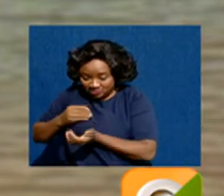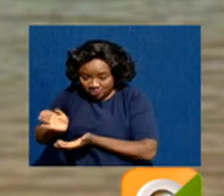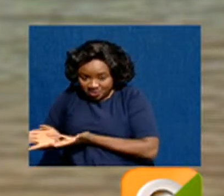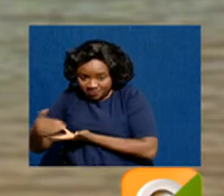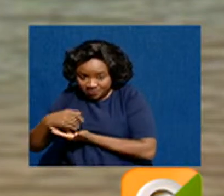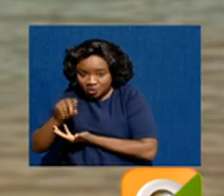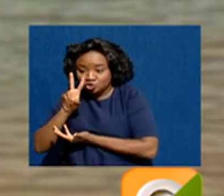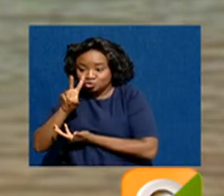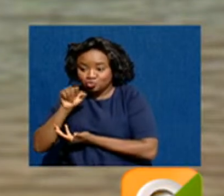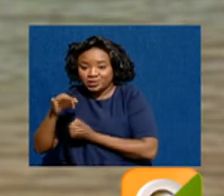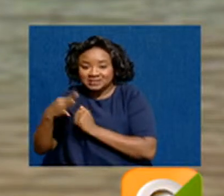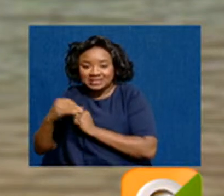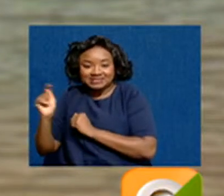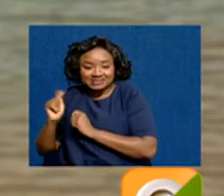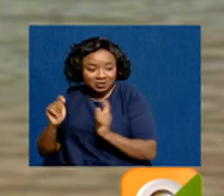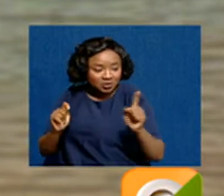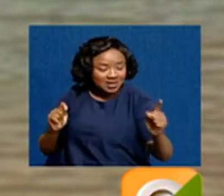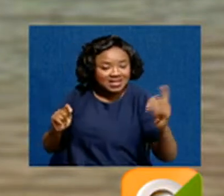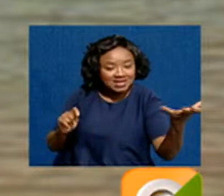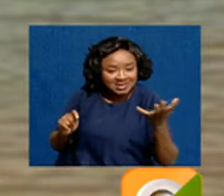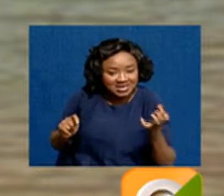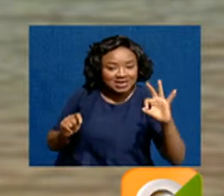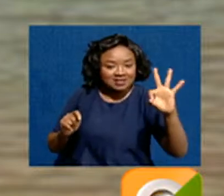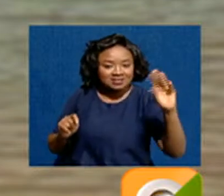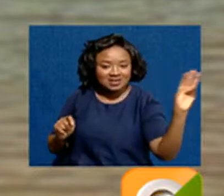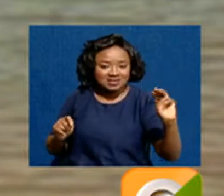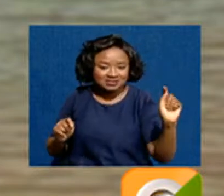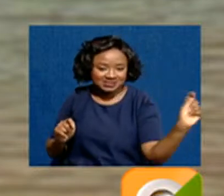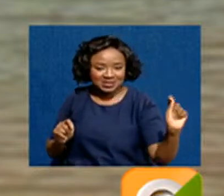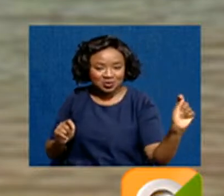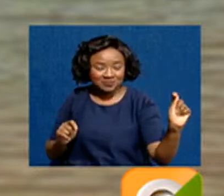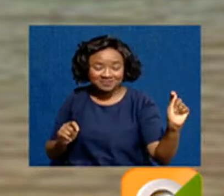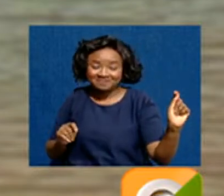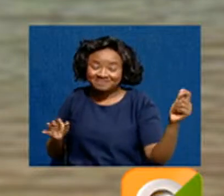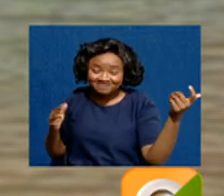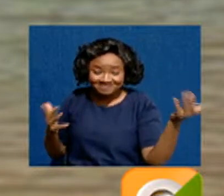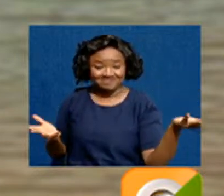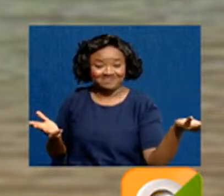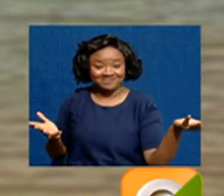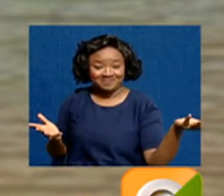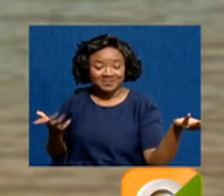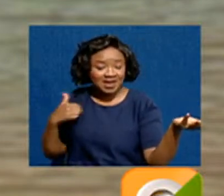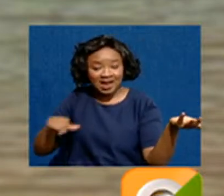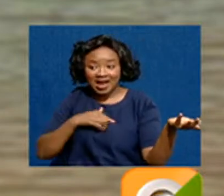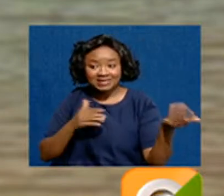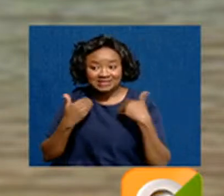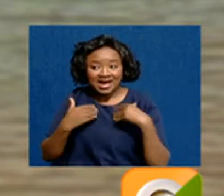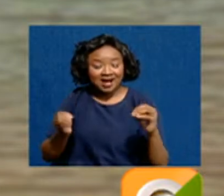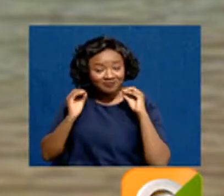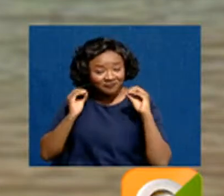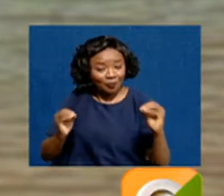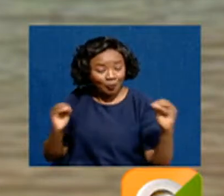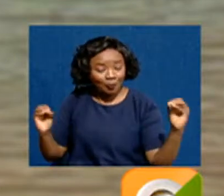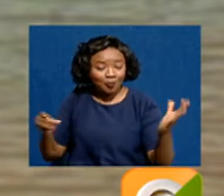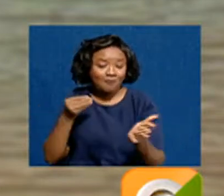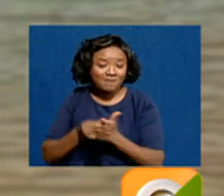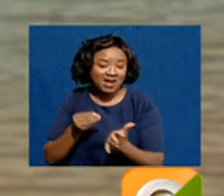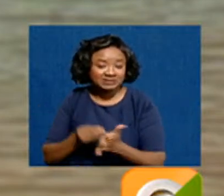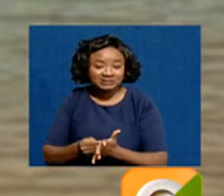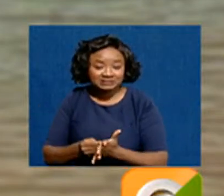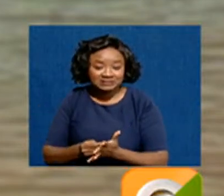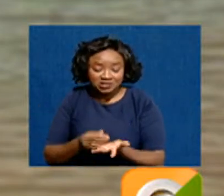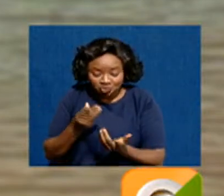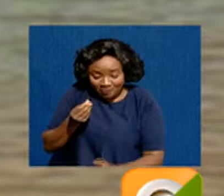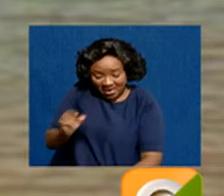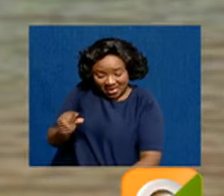If you have a facility like Jomo Kenyatta International Airport, you don't have the money You ask yourself, the little money you have, you will